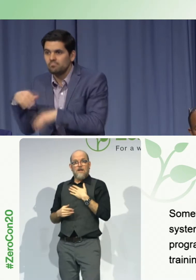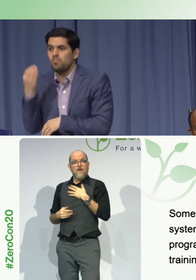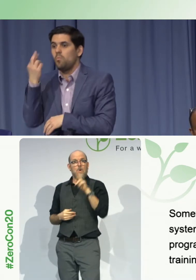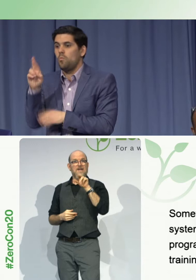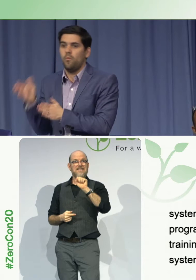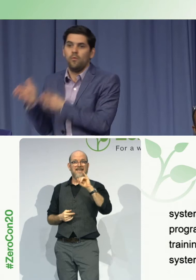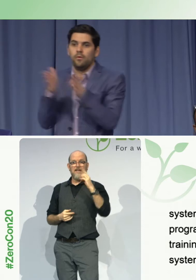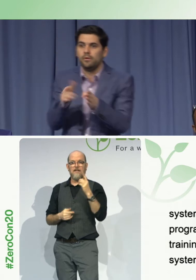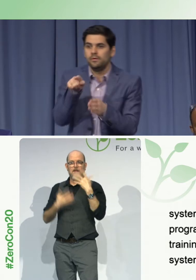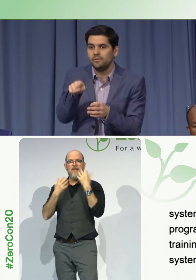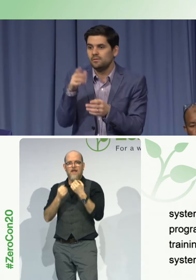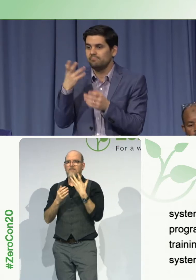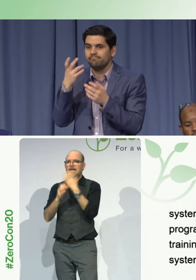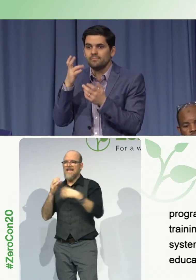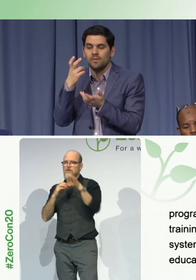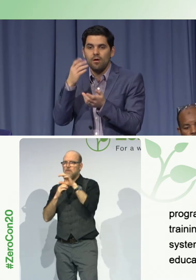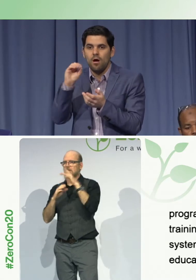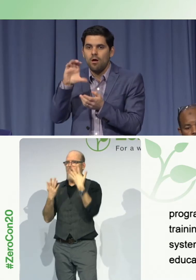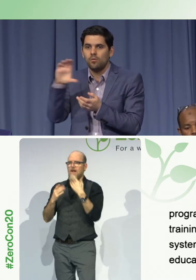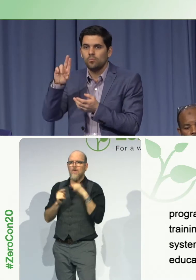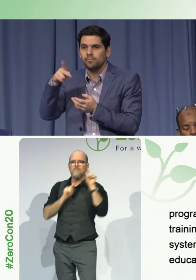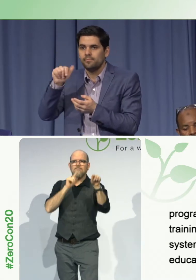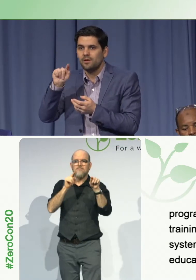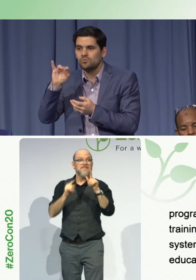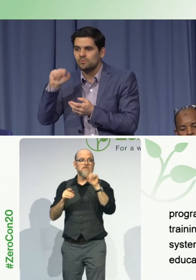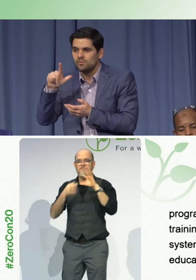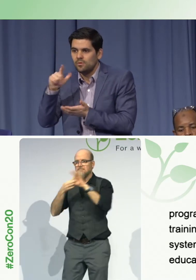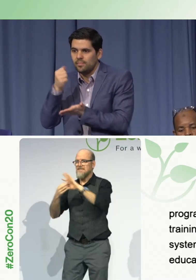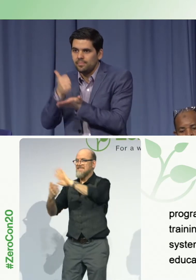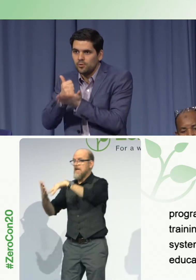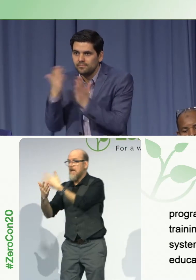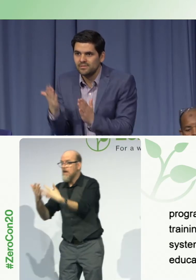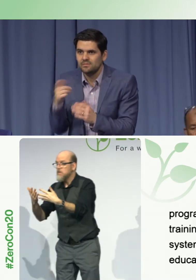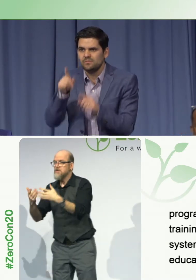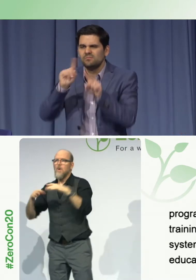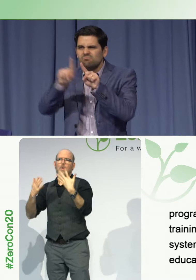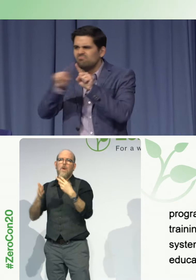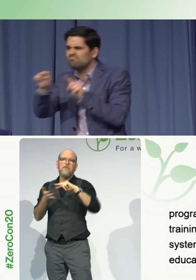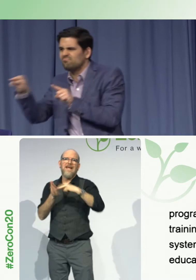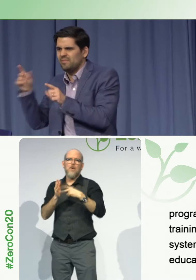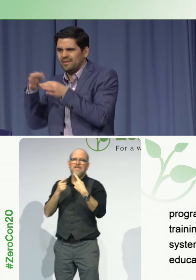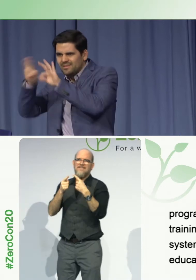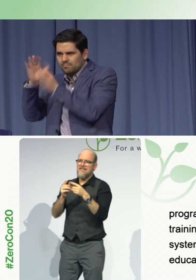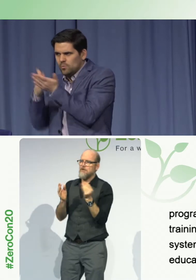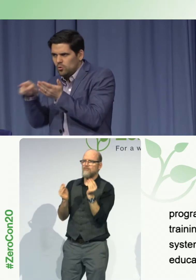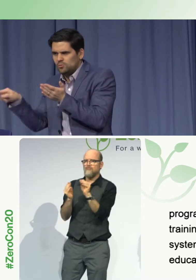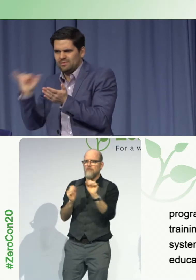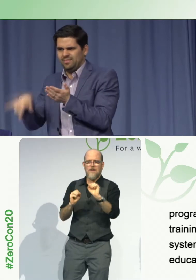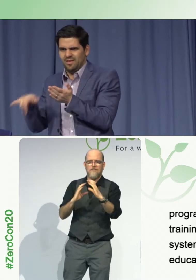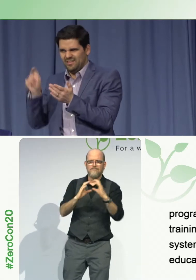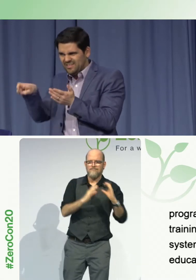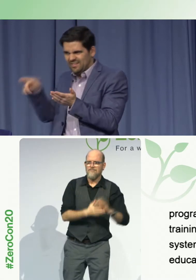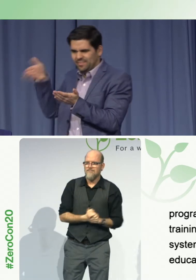education in, for example, sign language or other methodologies. Do they have occupational